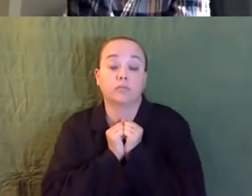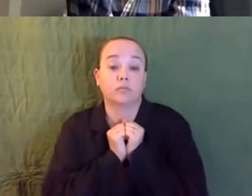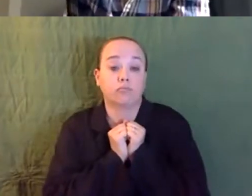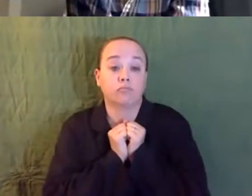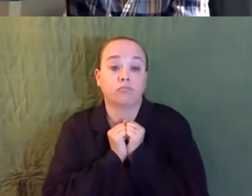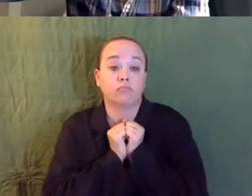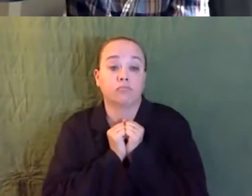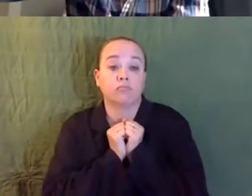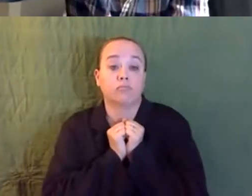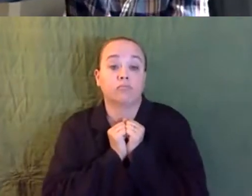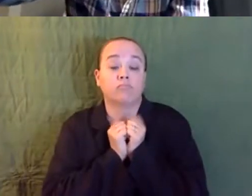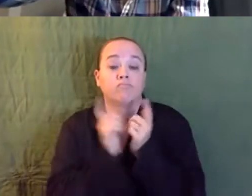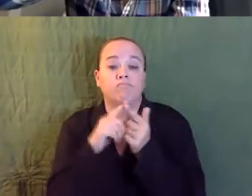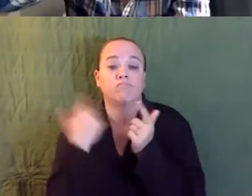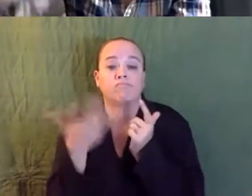to.